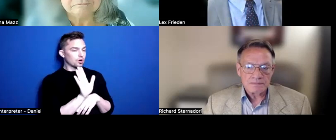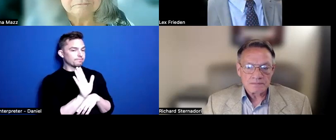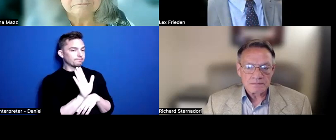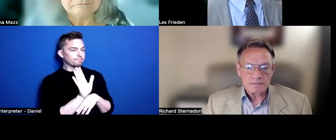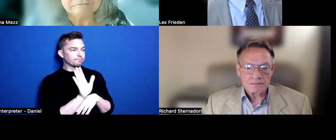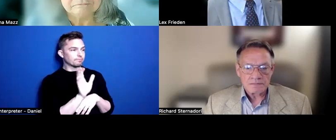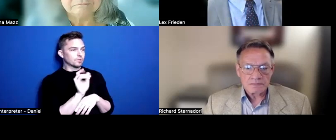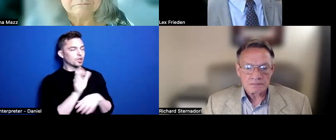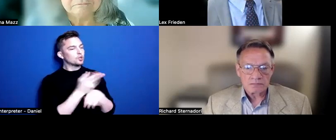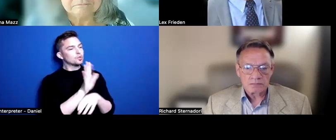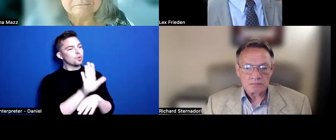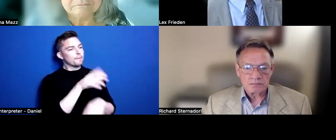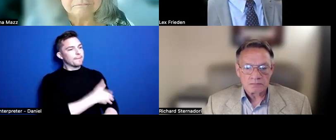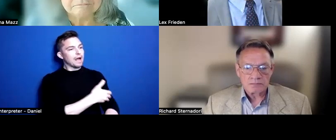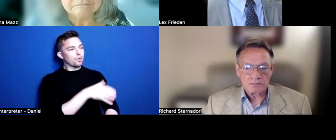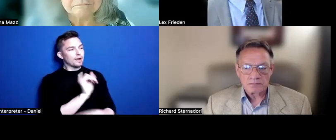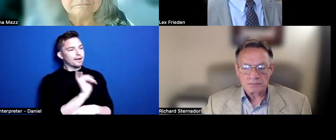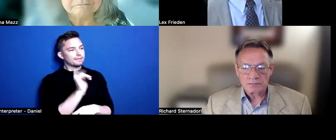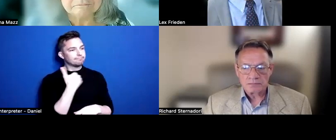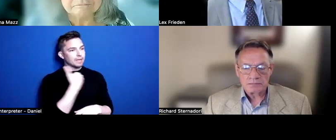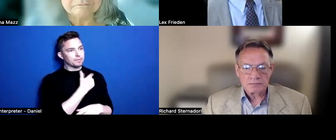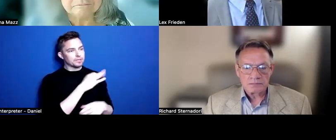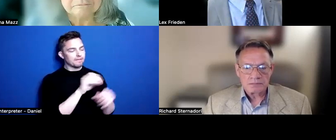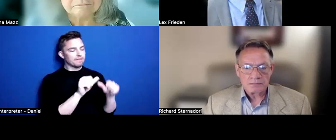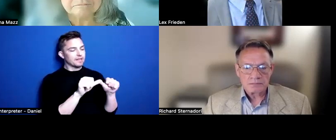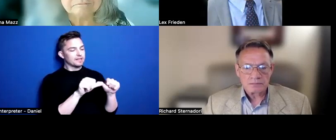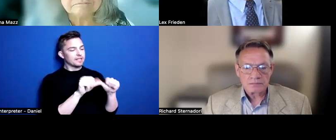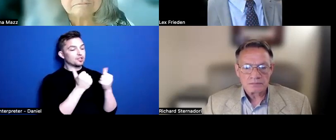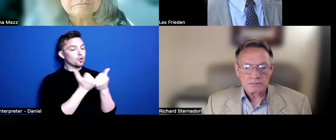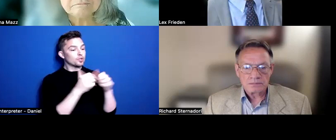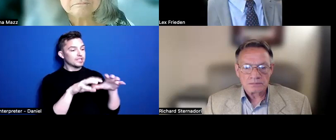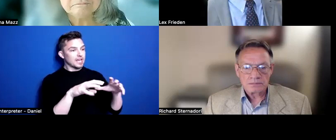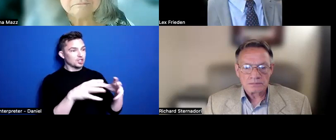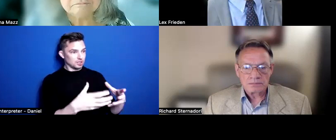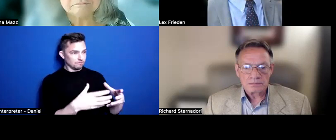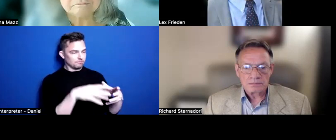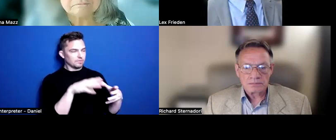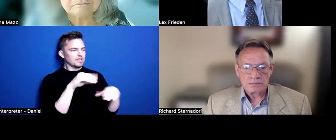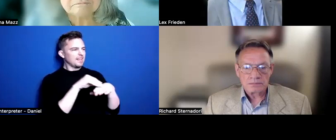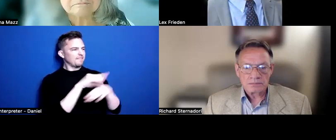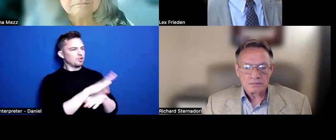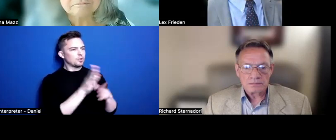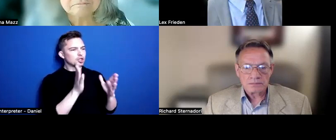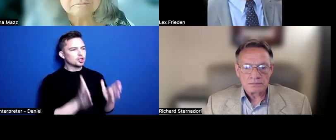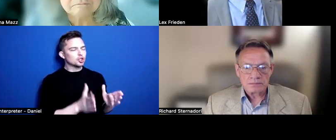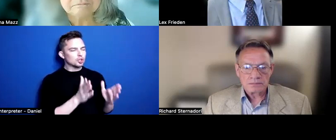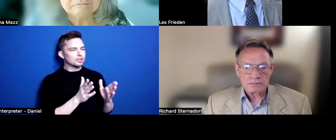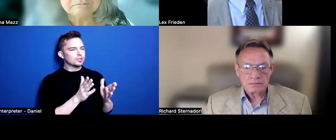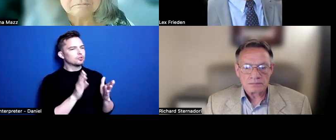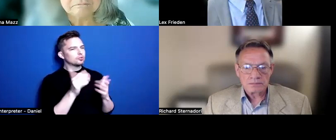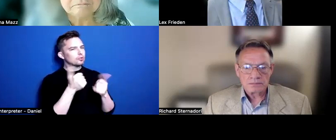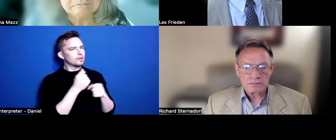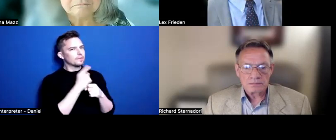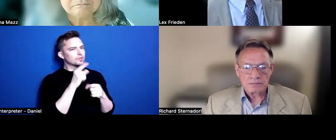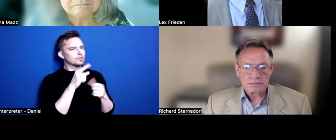power as members of the association and influencers to get these things on the